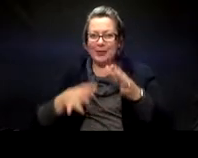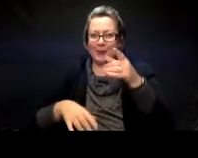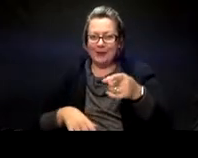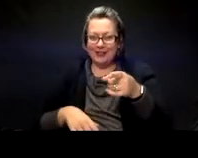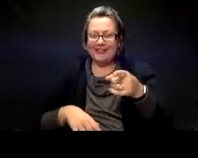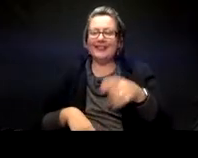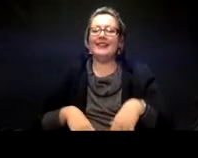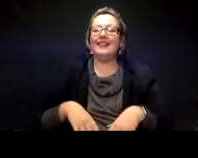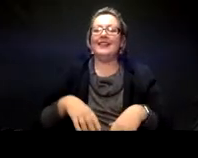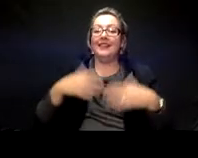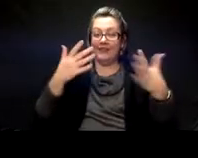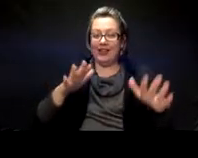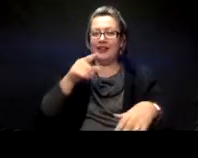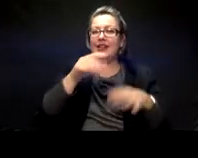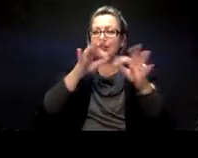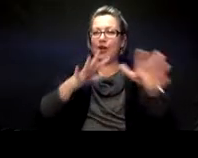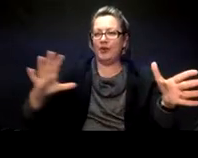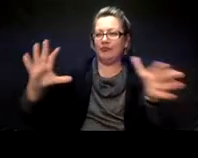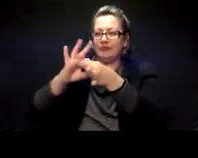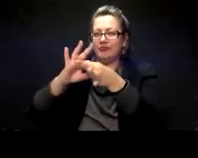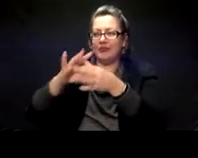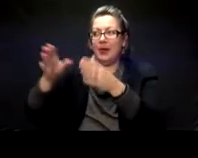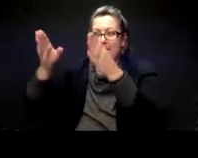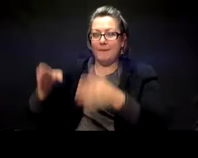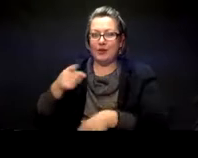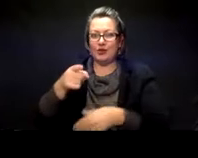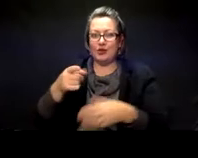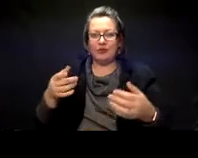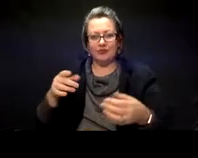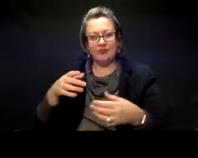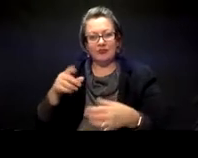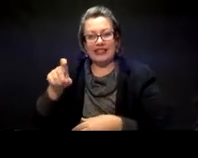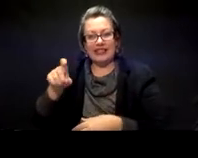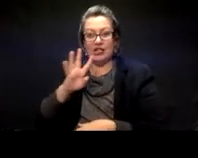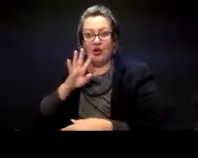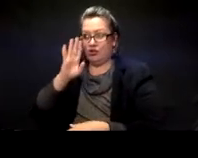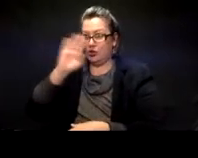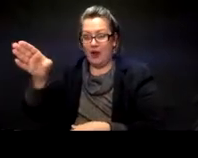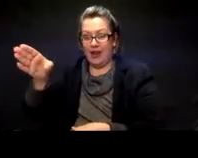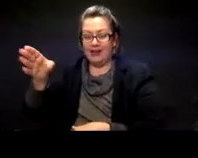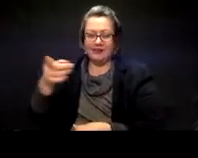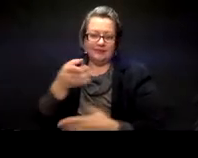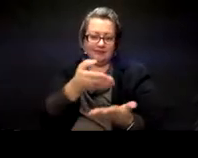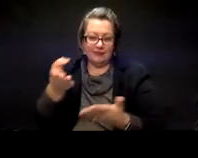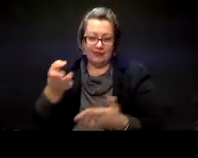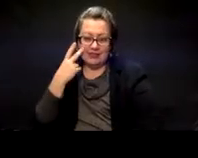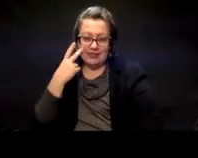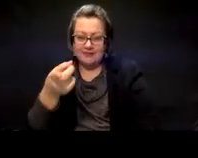they wait, they see the interpreter. That's the second picture. And the interpreter connects with the